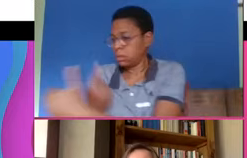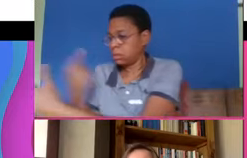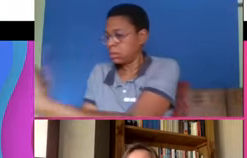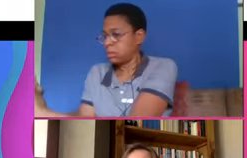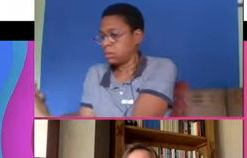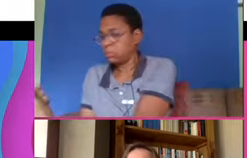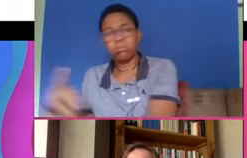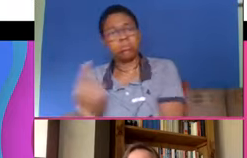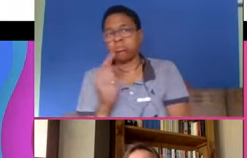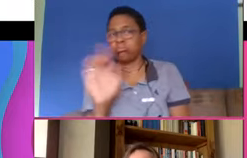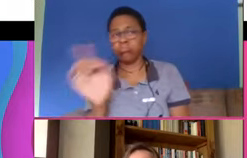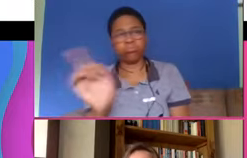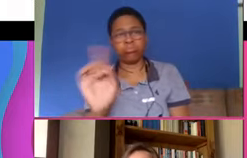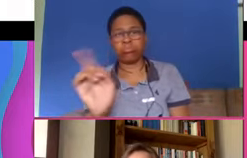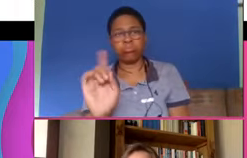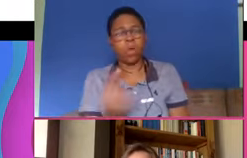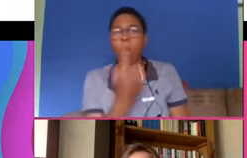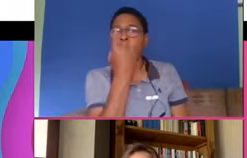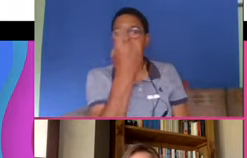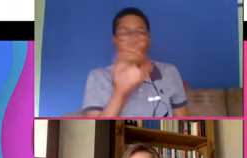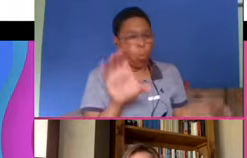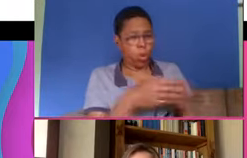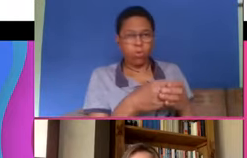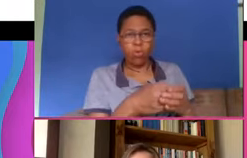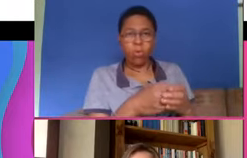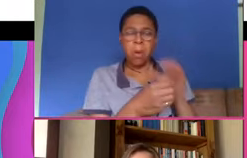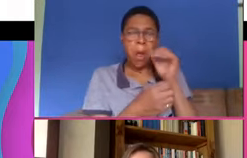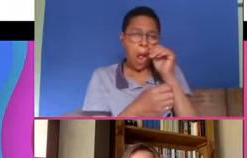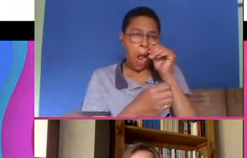event of a worker contracting COVID-19.